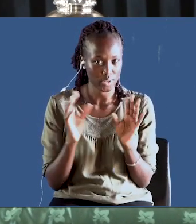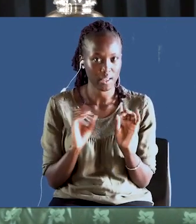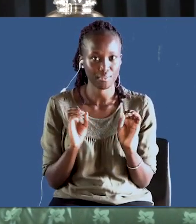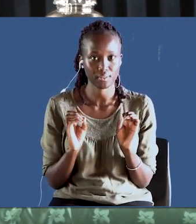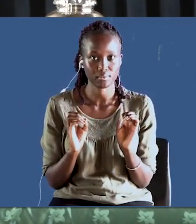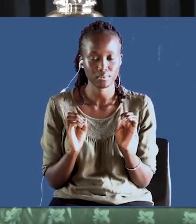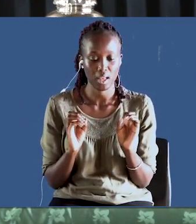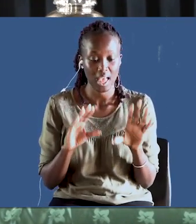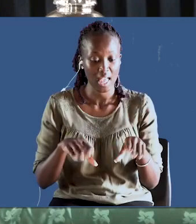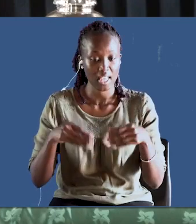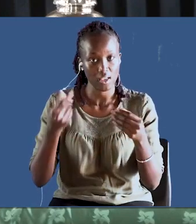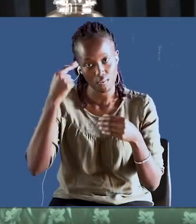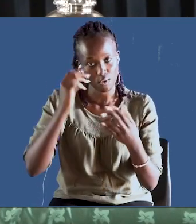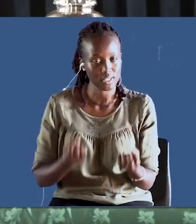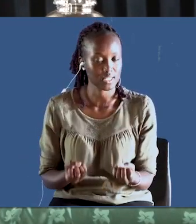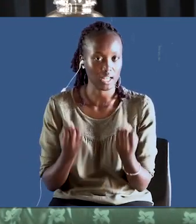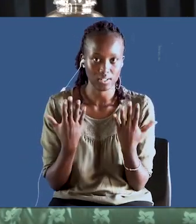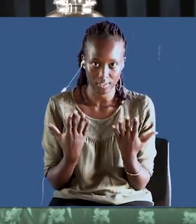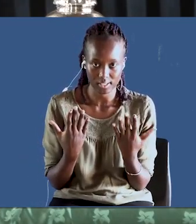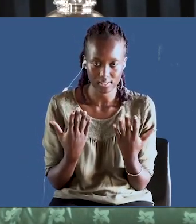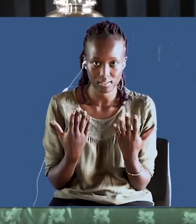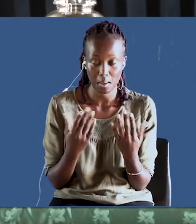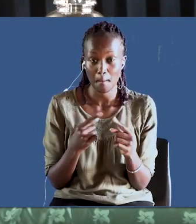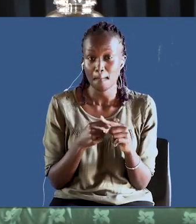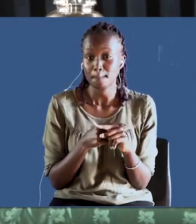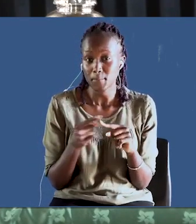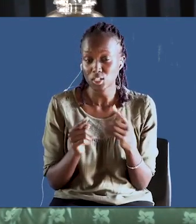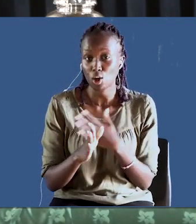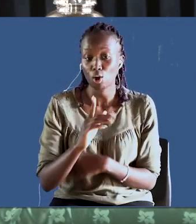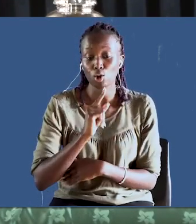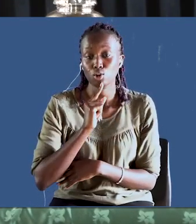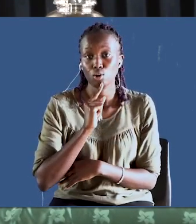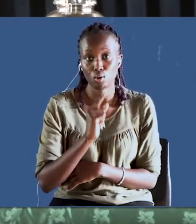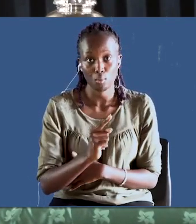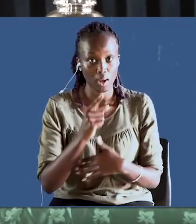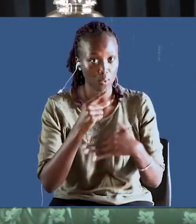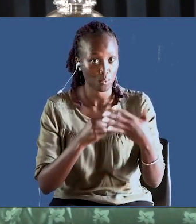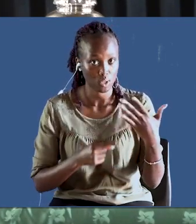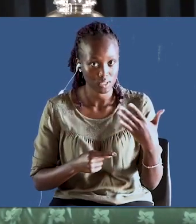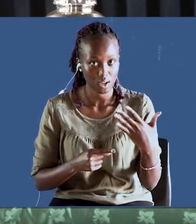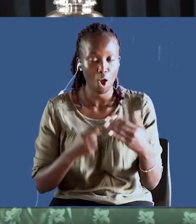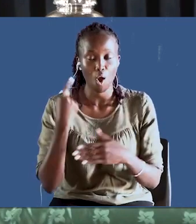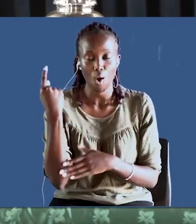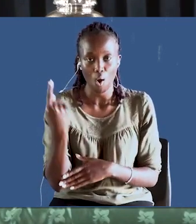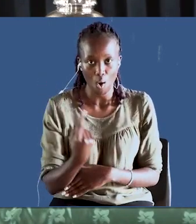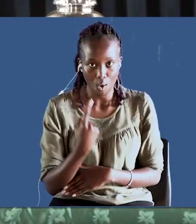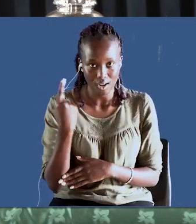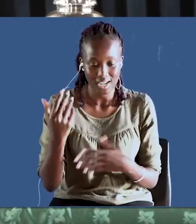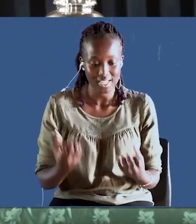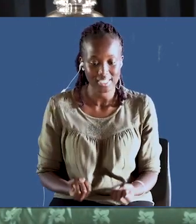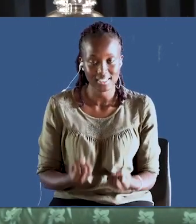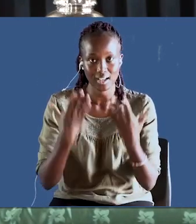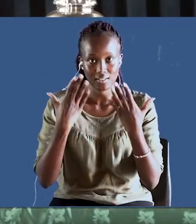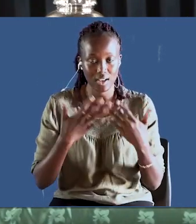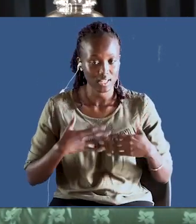of scope. They sacrificed blemished animals, yet God had commanded them to only bring unblemished